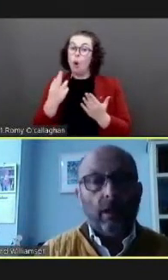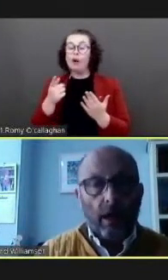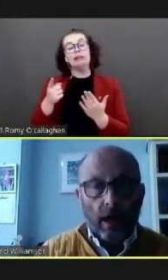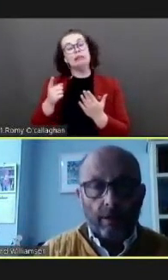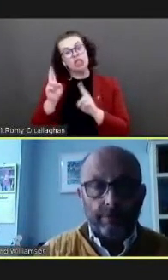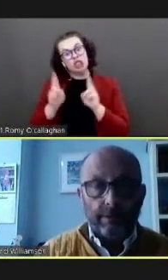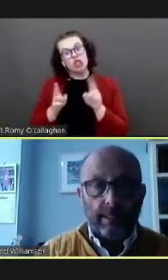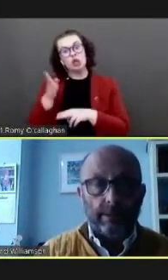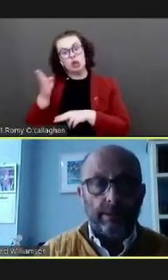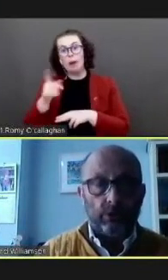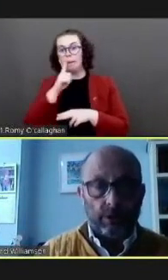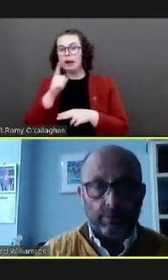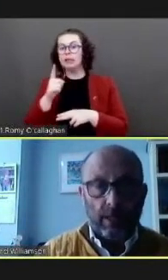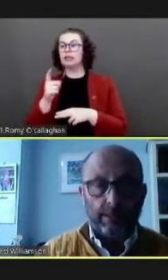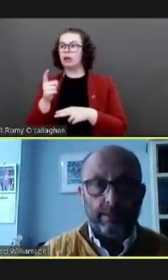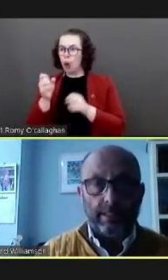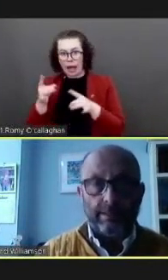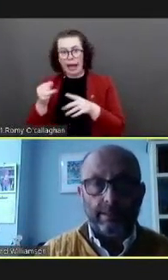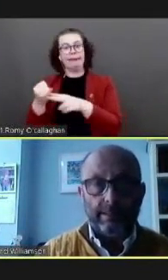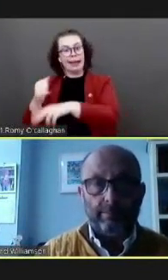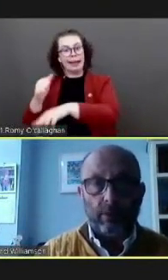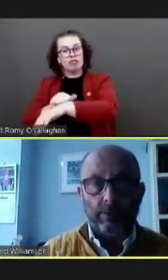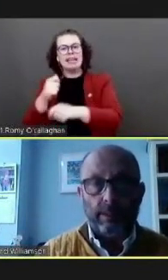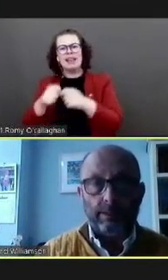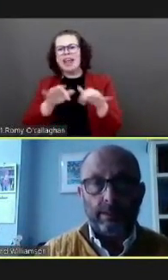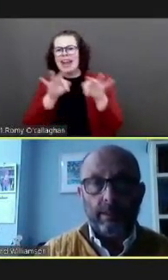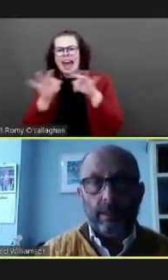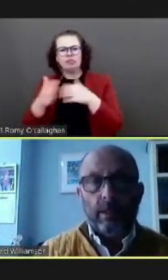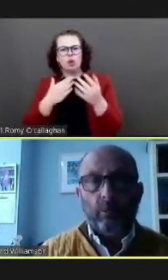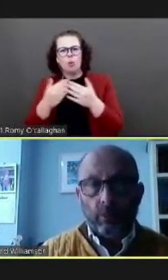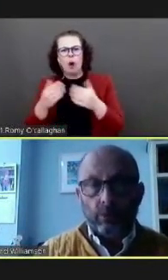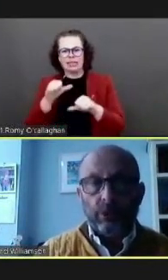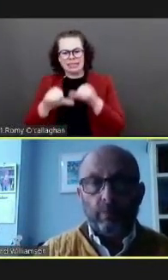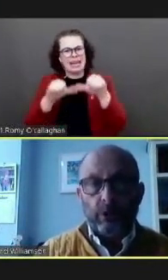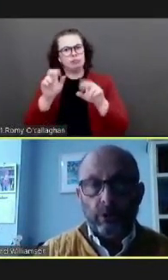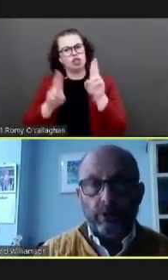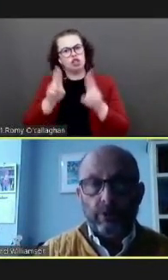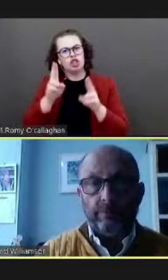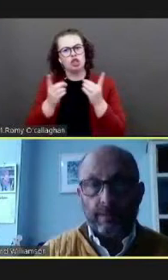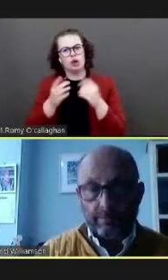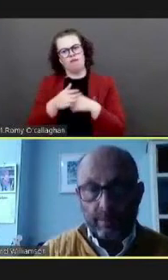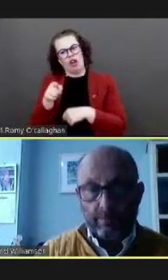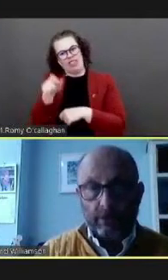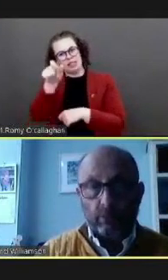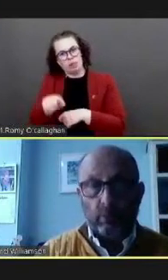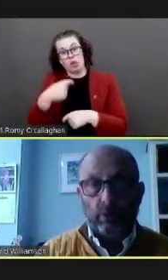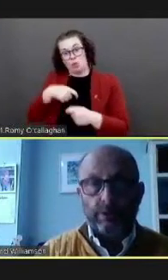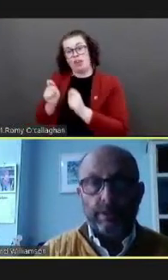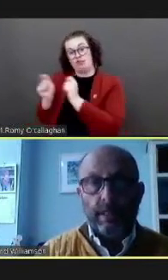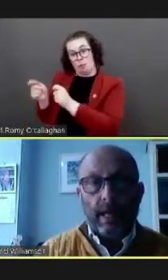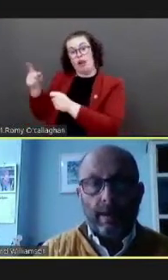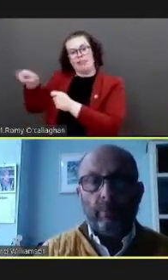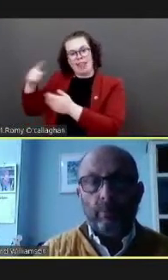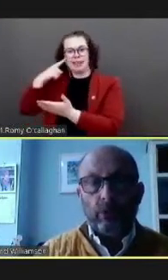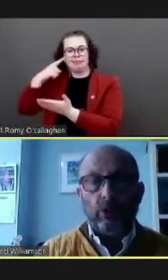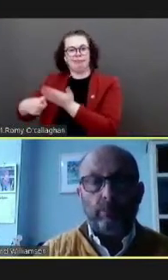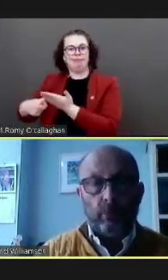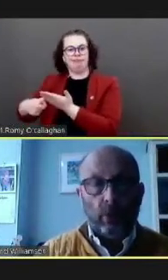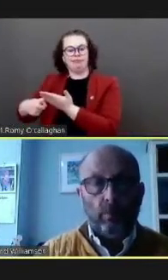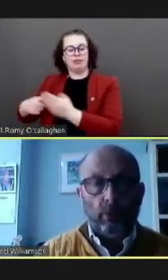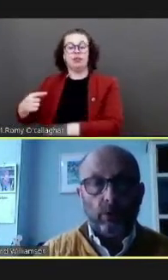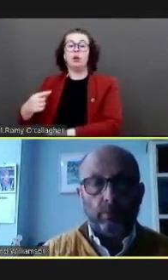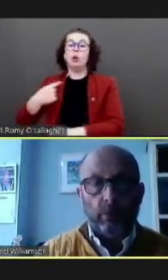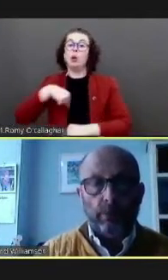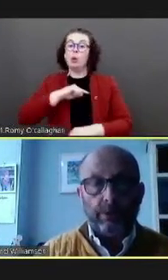supervision after sentence or as part of that sentencing process. We also produce victim impact reports, and we